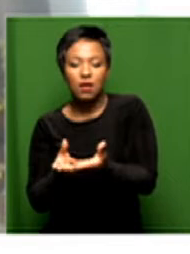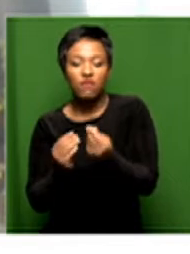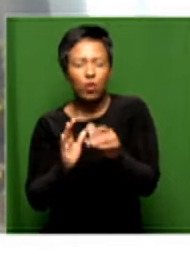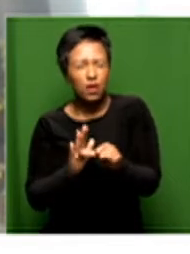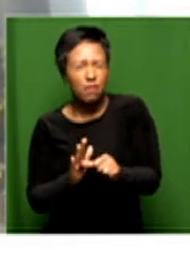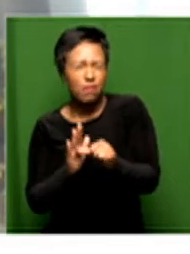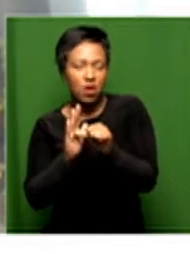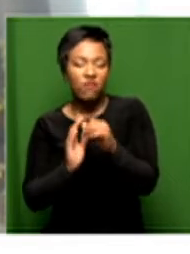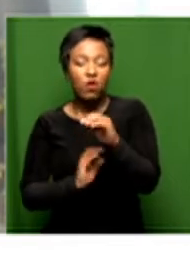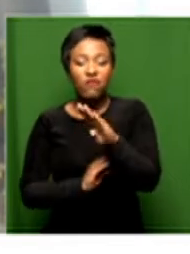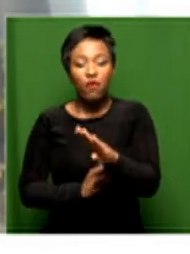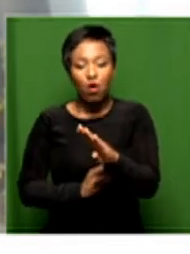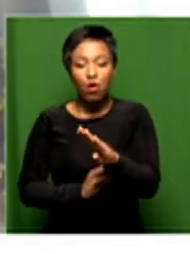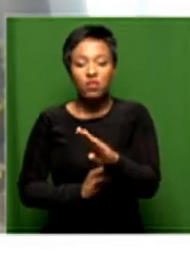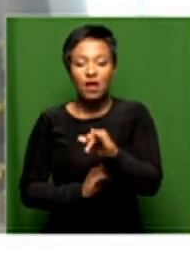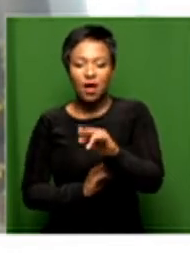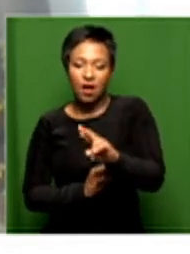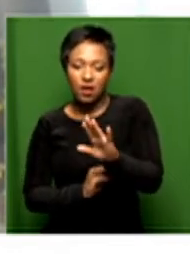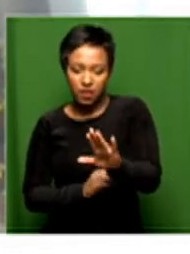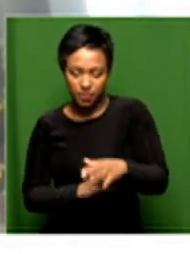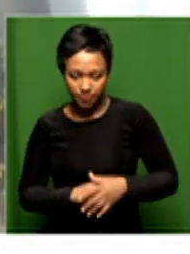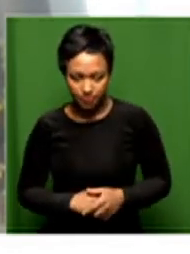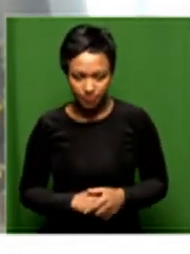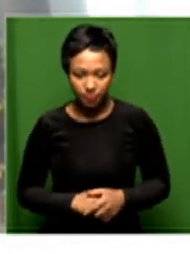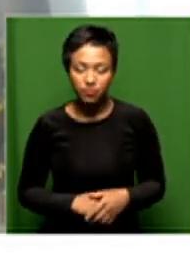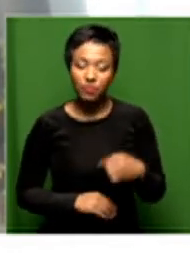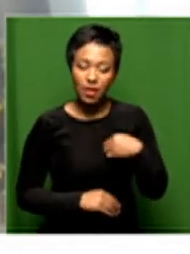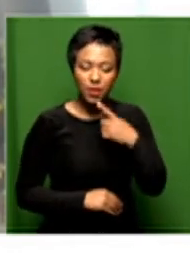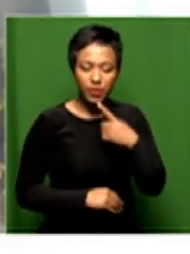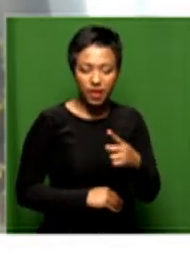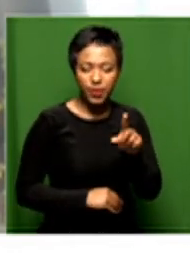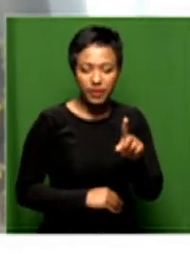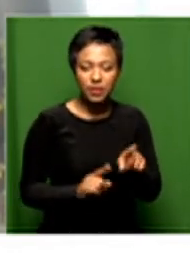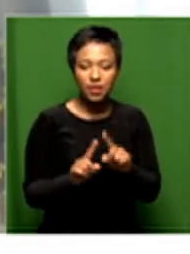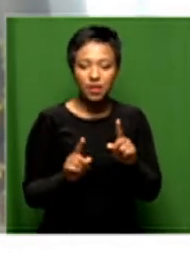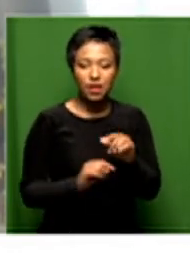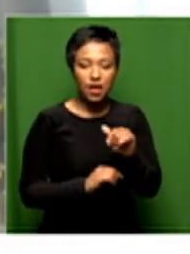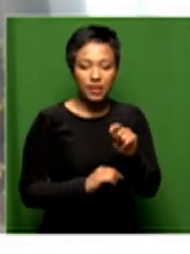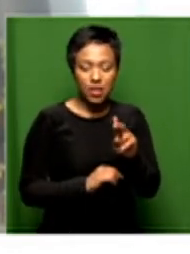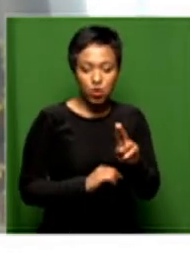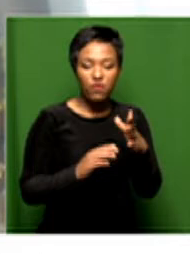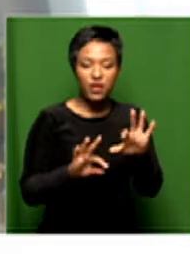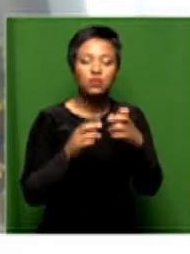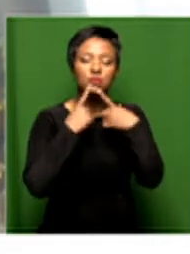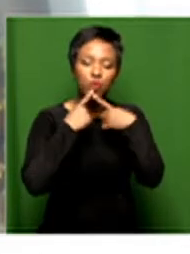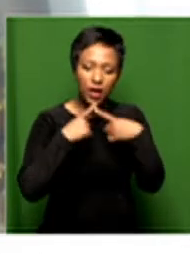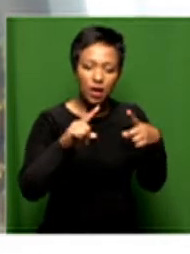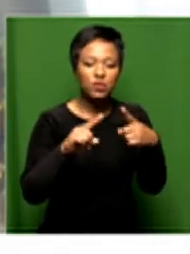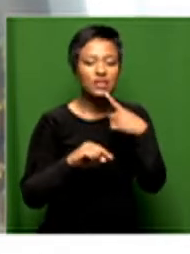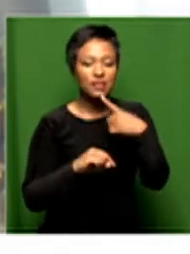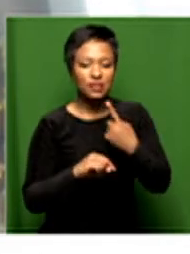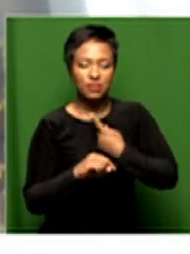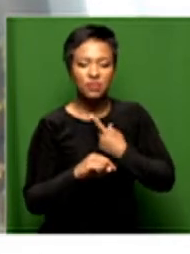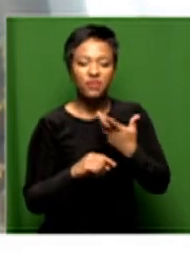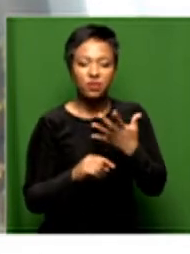critical to the fourth industrial revolution. I would dare say, and ITU has announced themselves